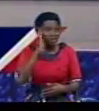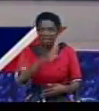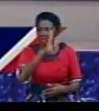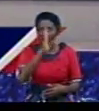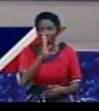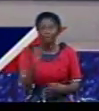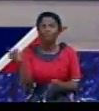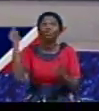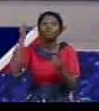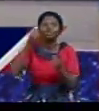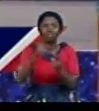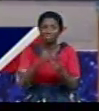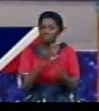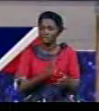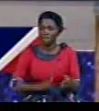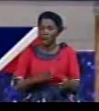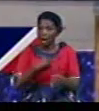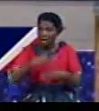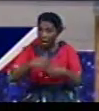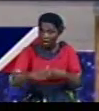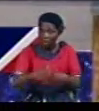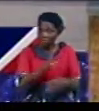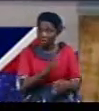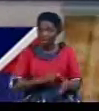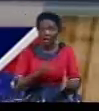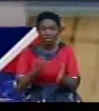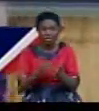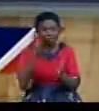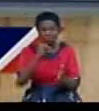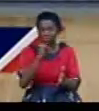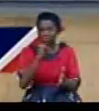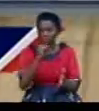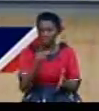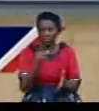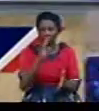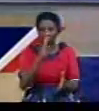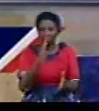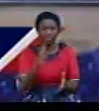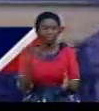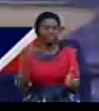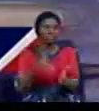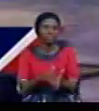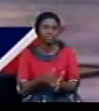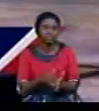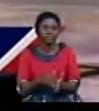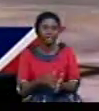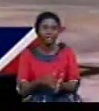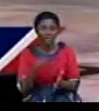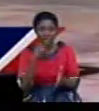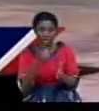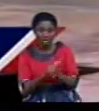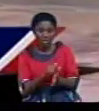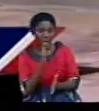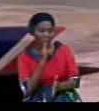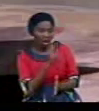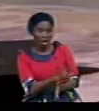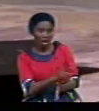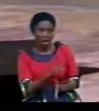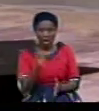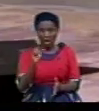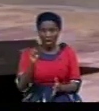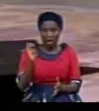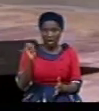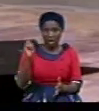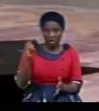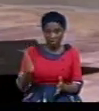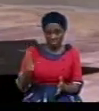Christ and after Christ it will never be it says her Siege it shall